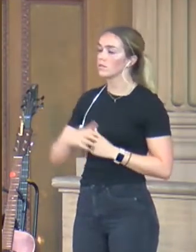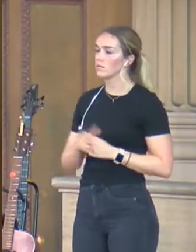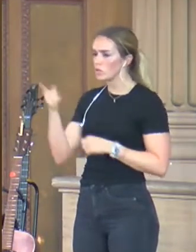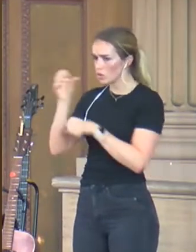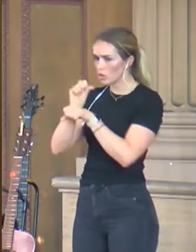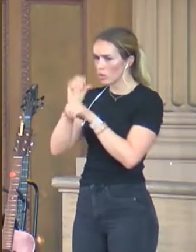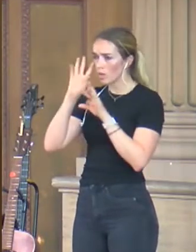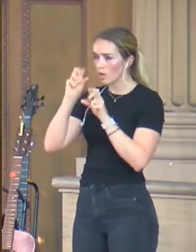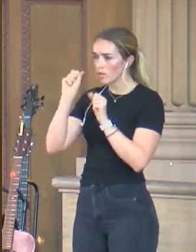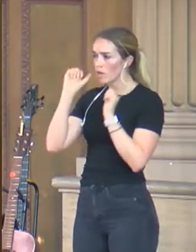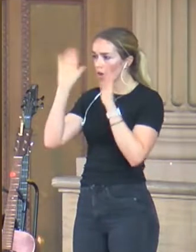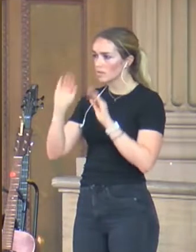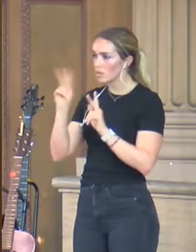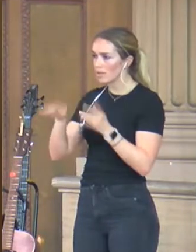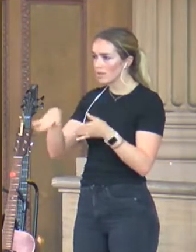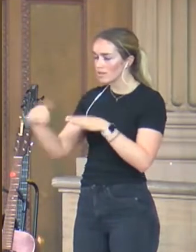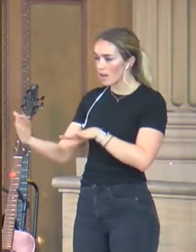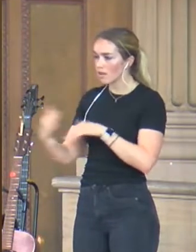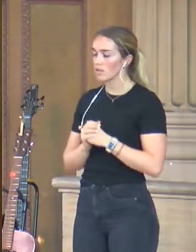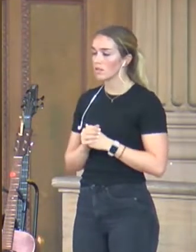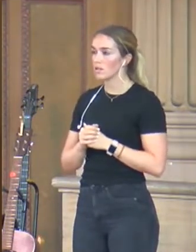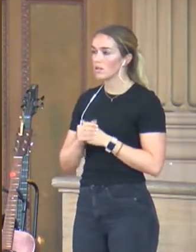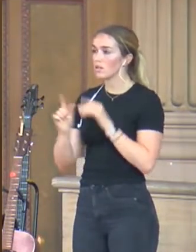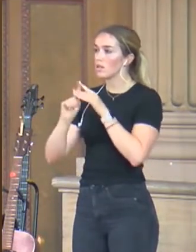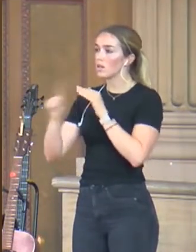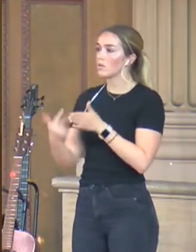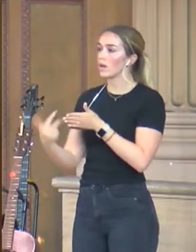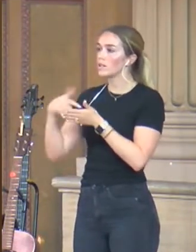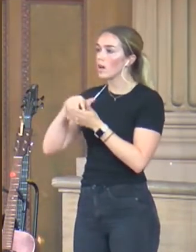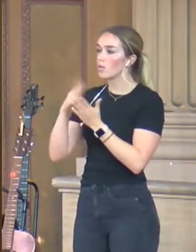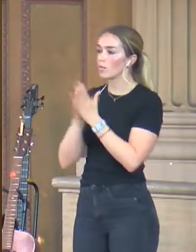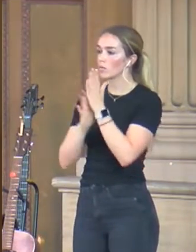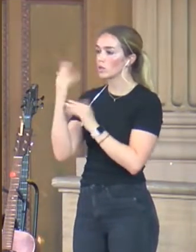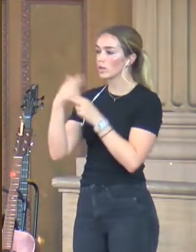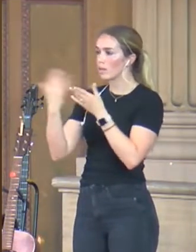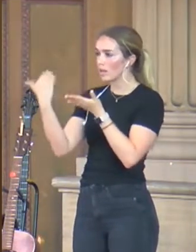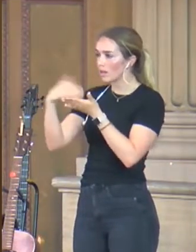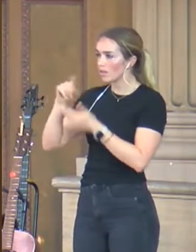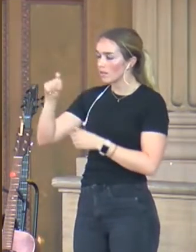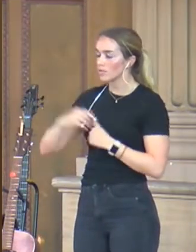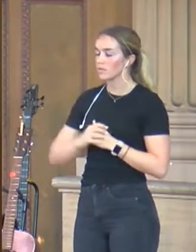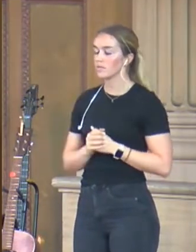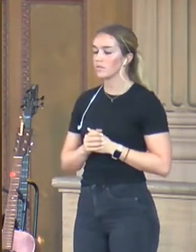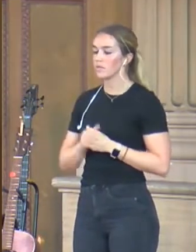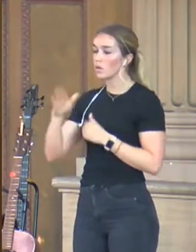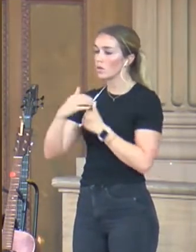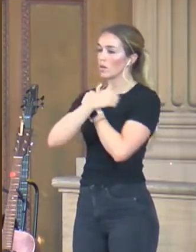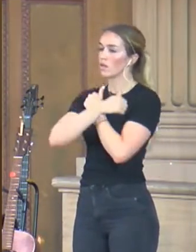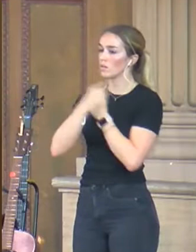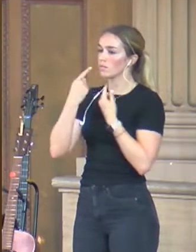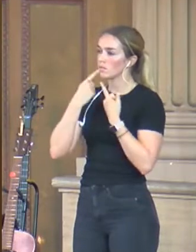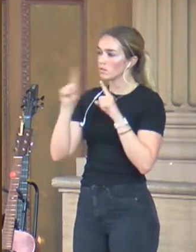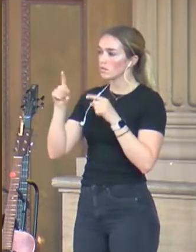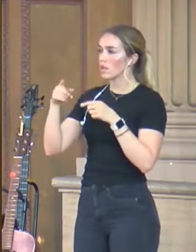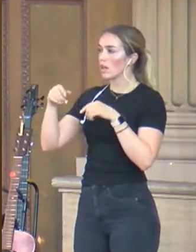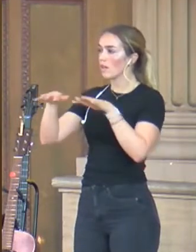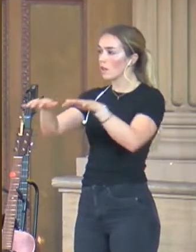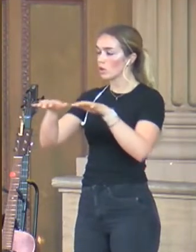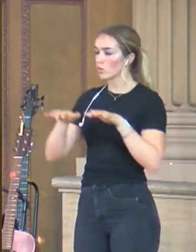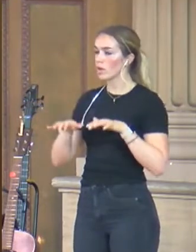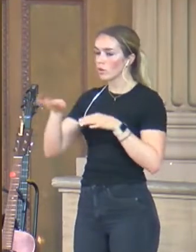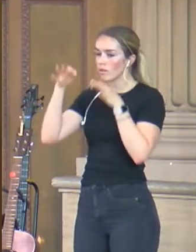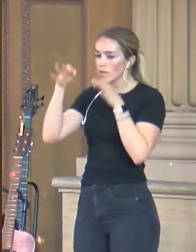you work wonders for the dead? Do the departed rise up to praise you? Is your steadfast love declared in the grave, or your